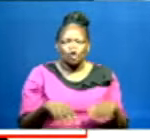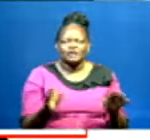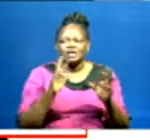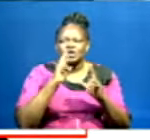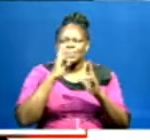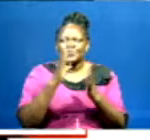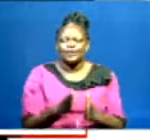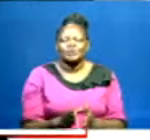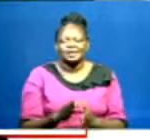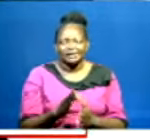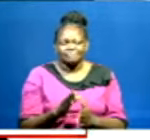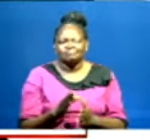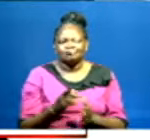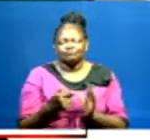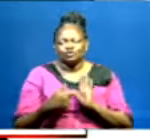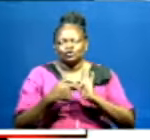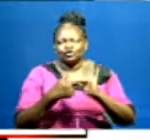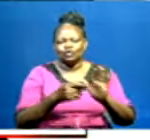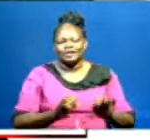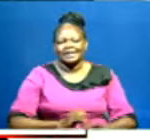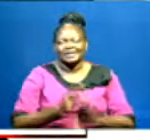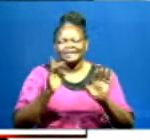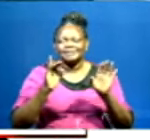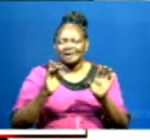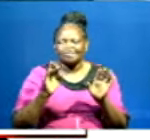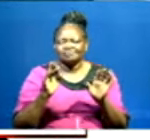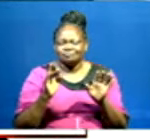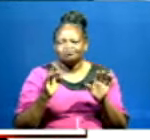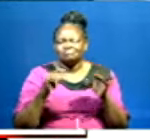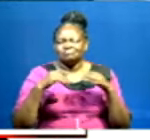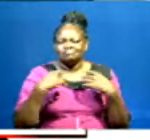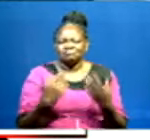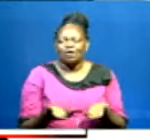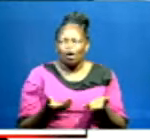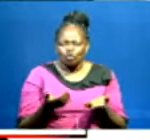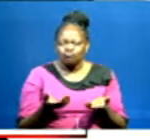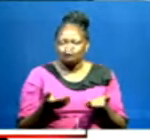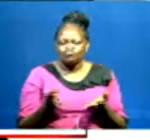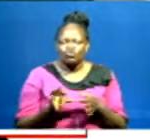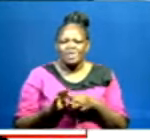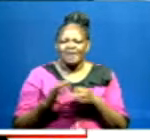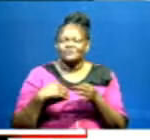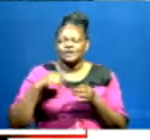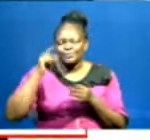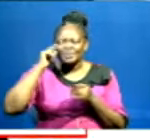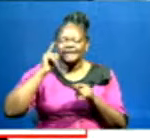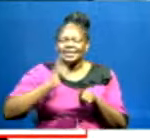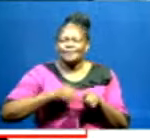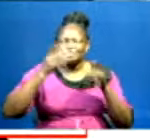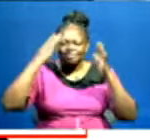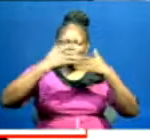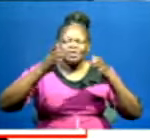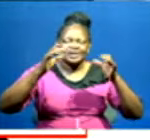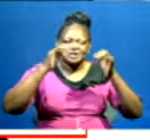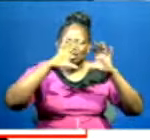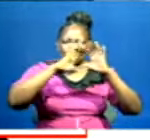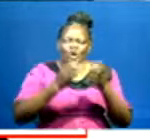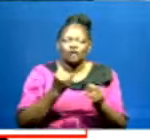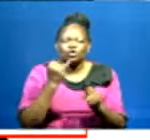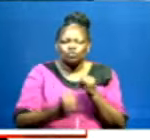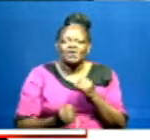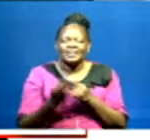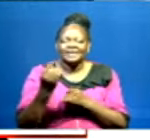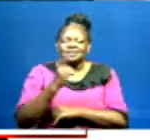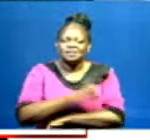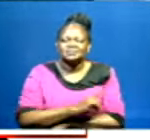Juney Karisa paints a clear picture of the Ramadan culture in Mombasa as Muslims across the world conclude their 30 days of